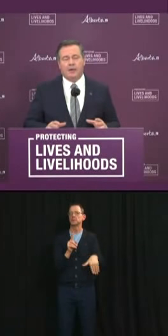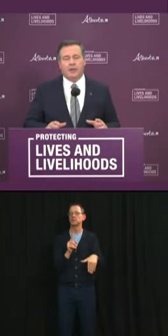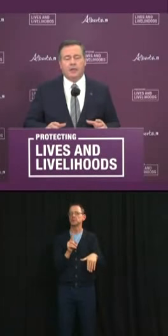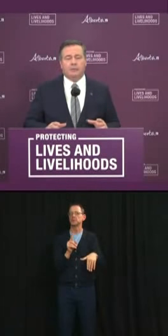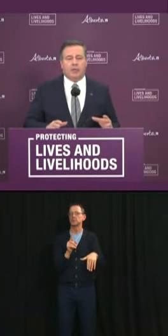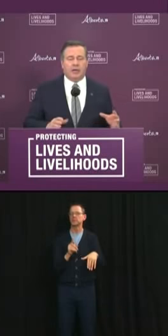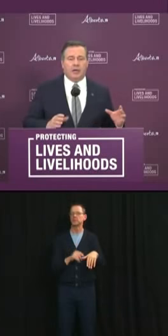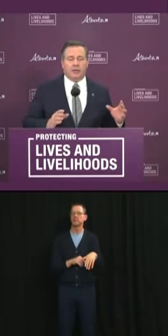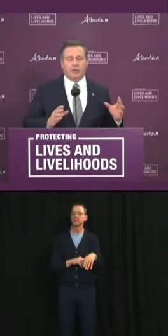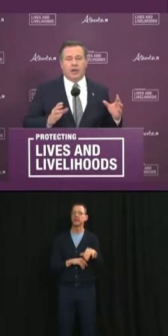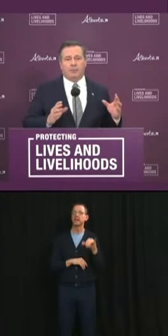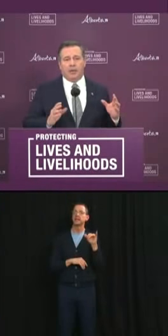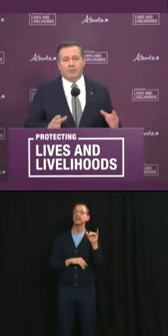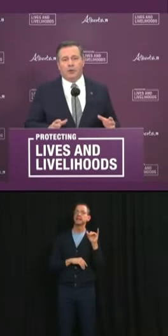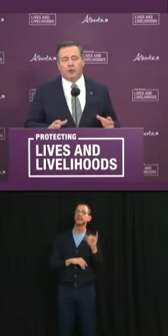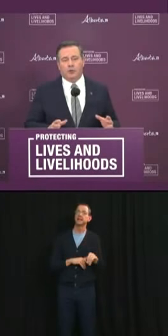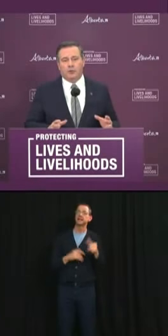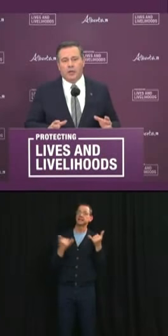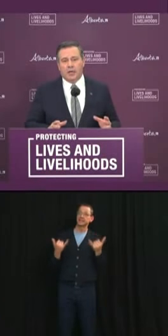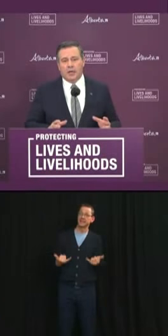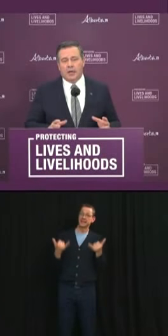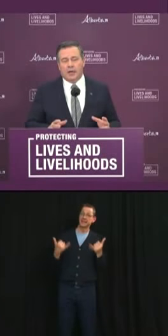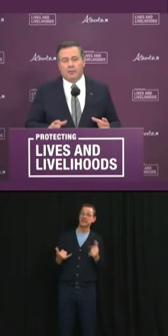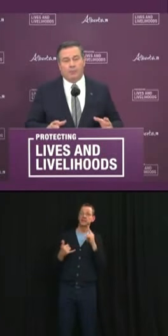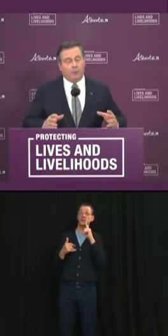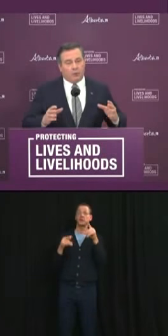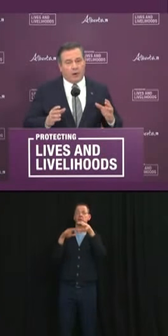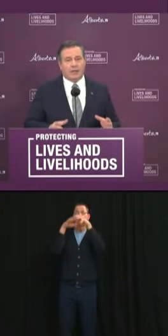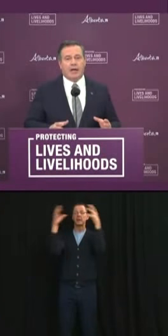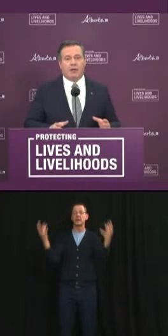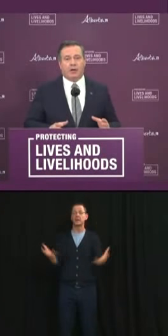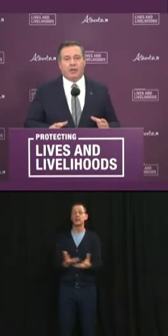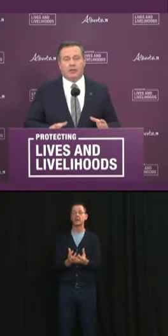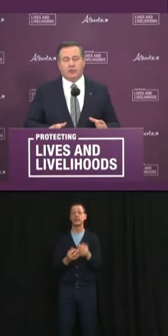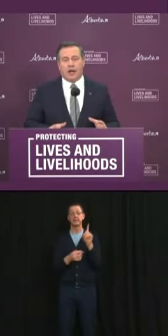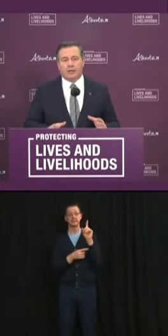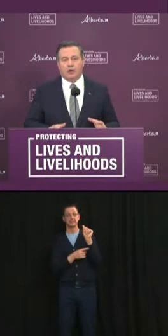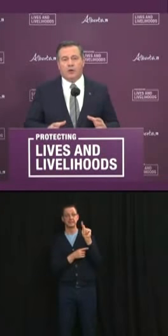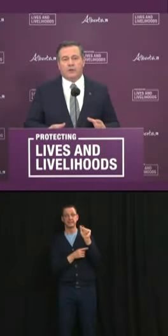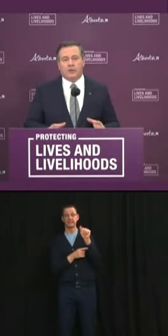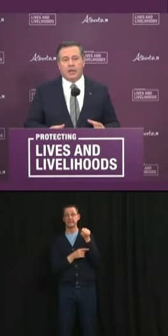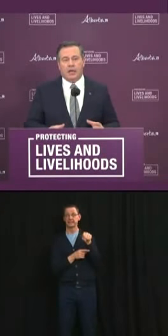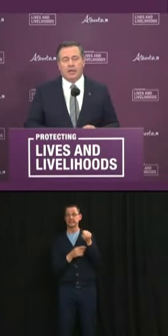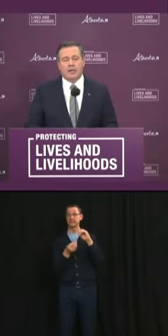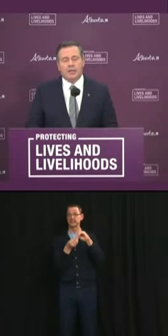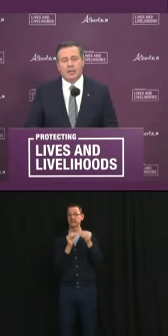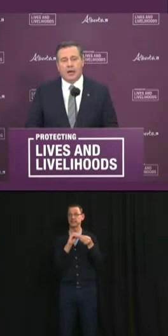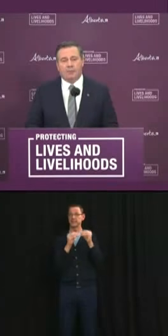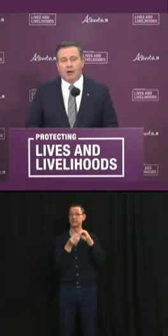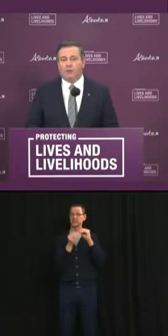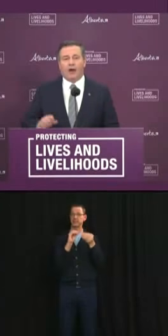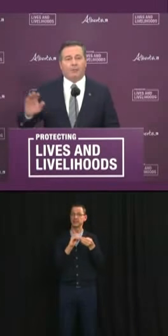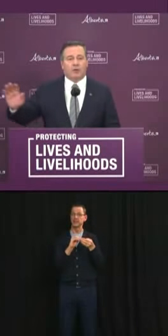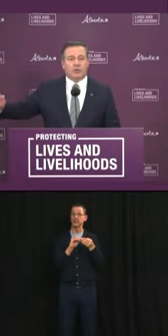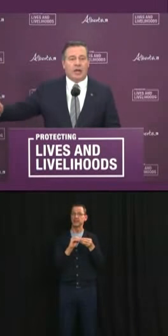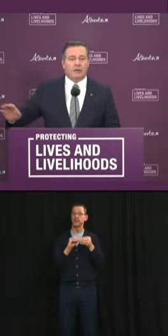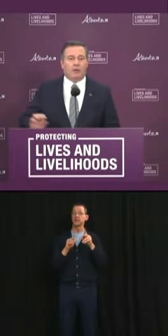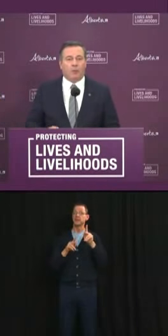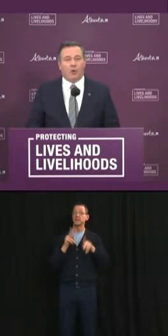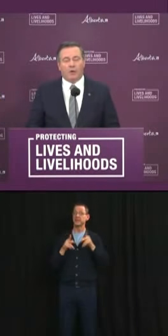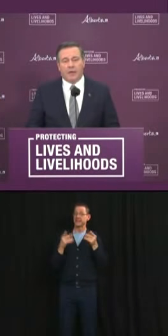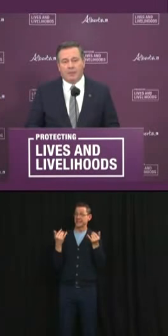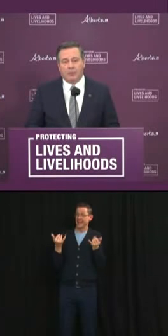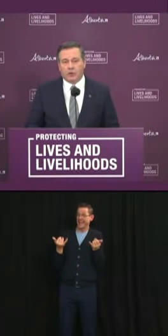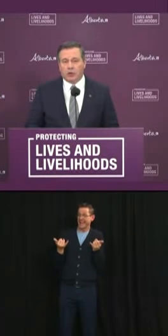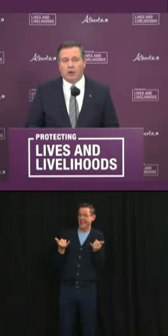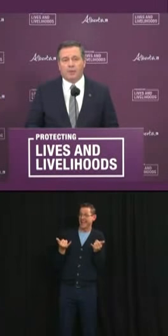now, because people who right now are contracting COVID today, about 5% or